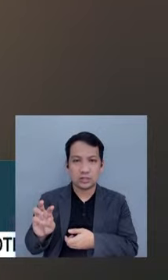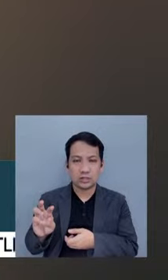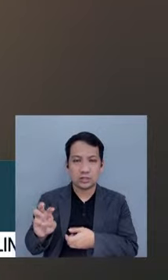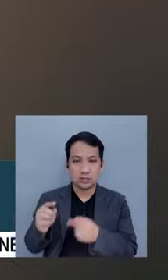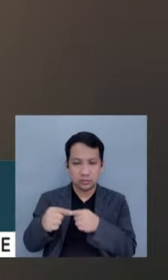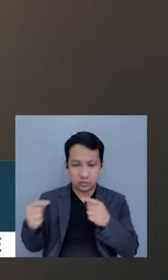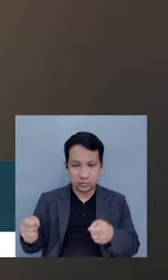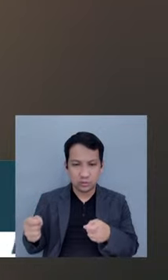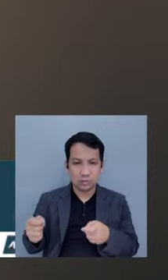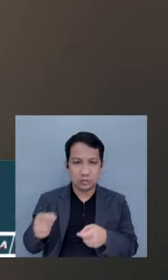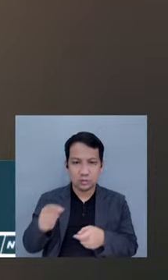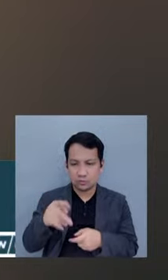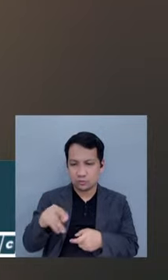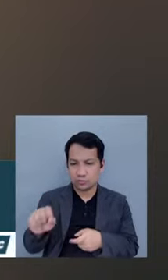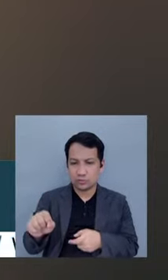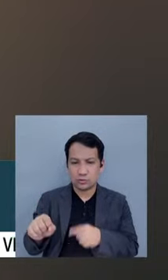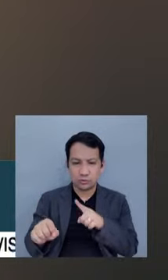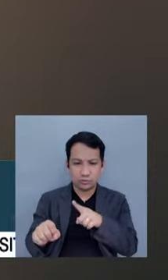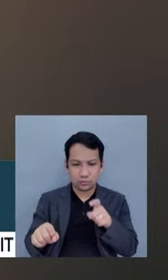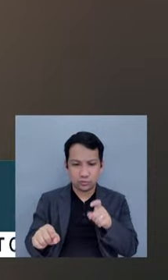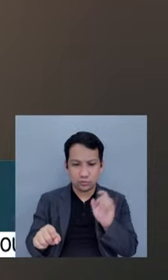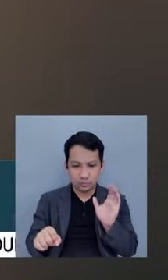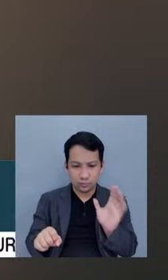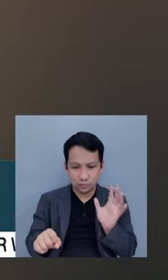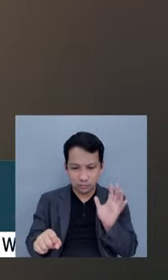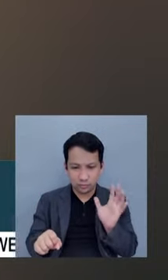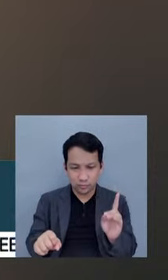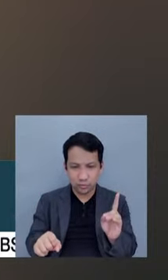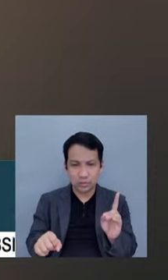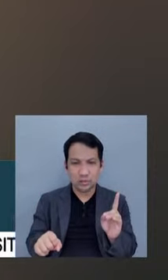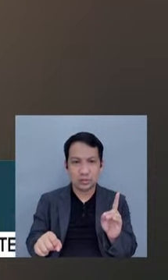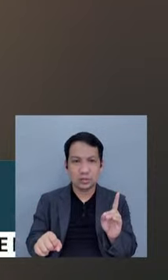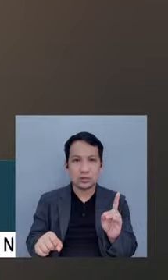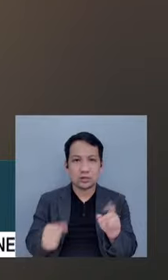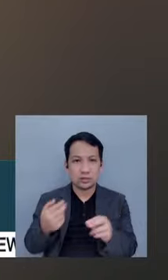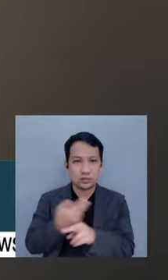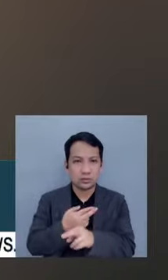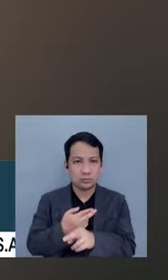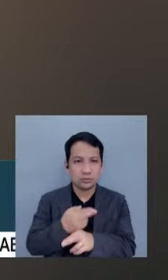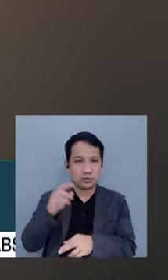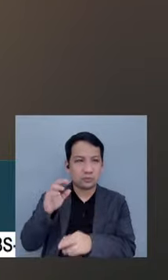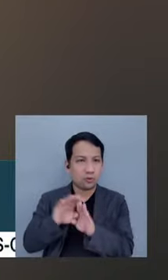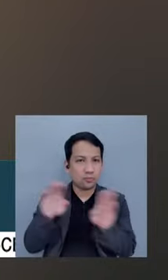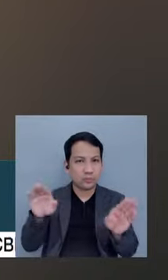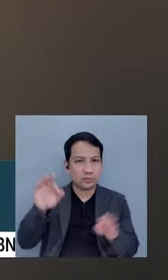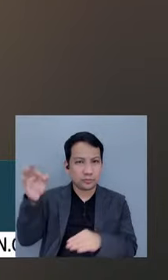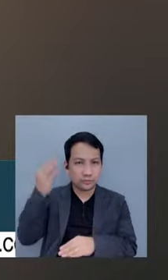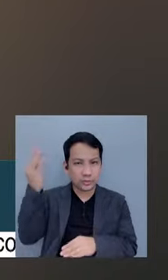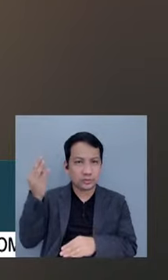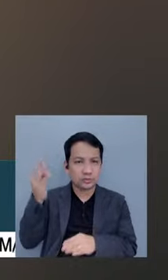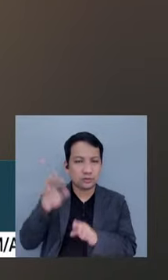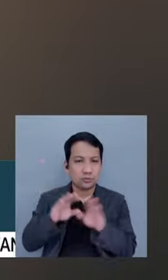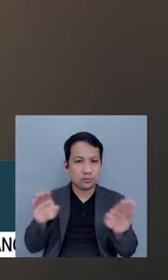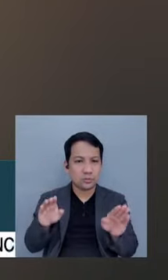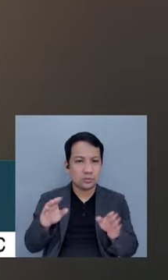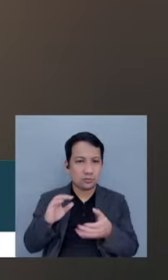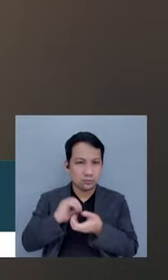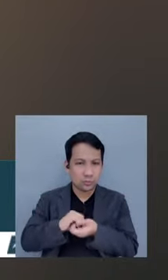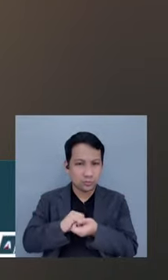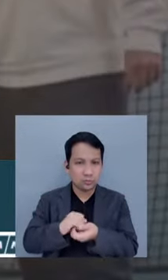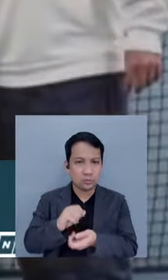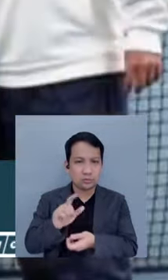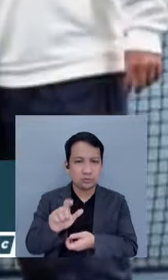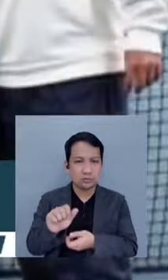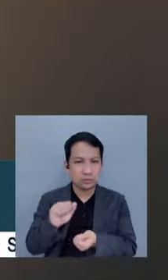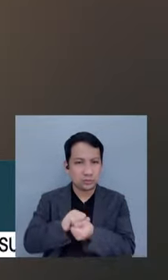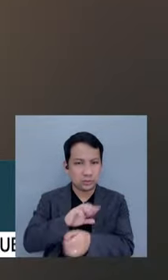Ponchet, is ranked 151 and is a regular at the French Open doubles main draw. Her partner Lumsden is also inside